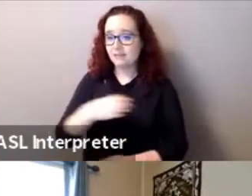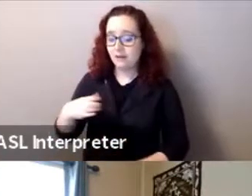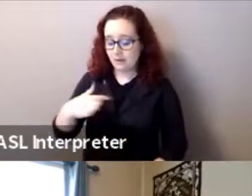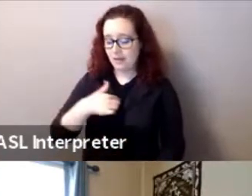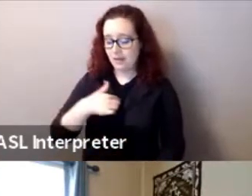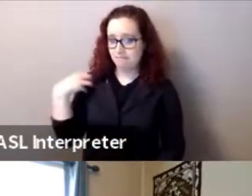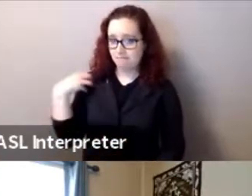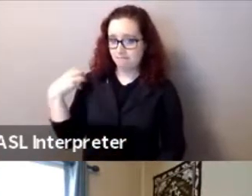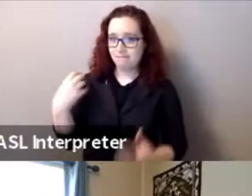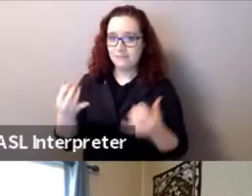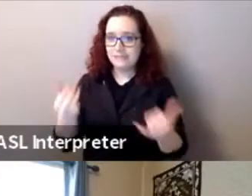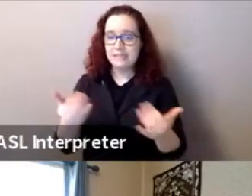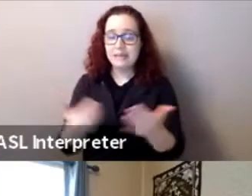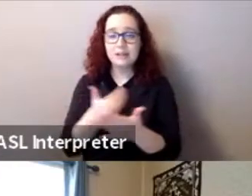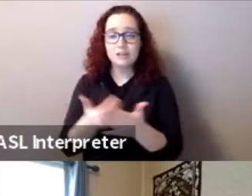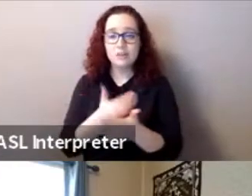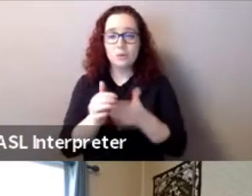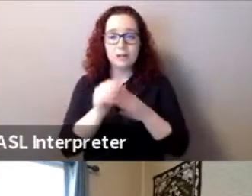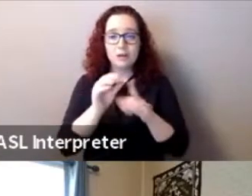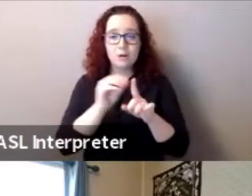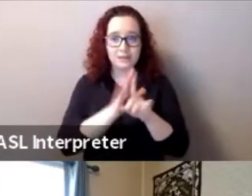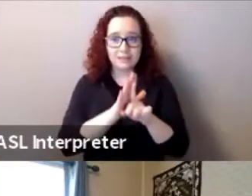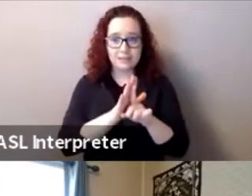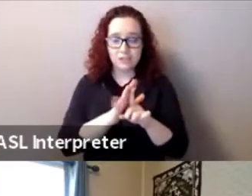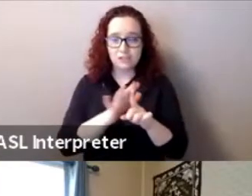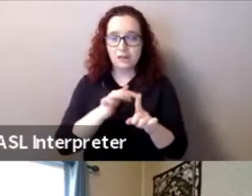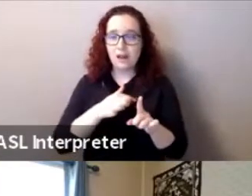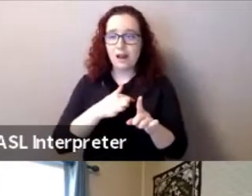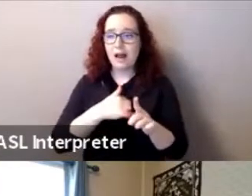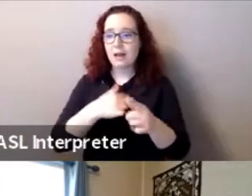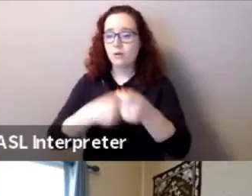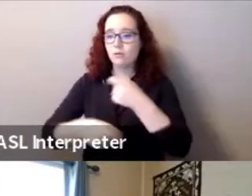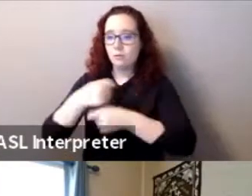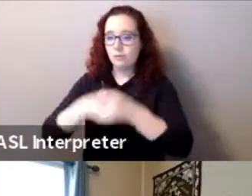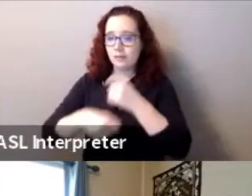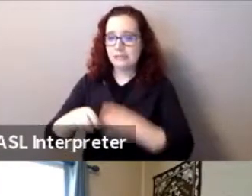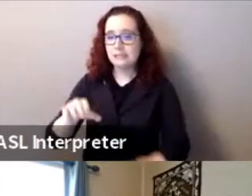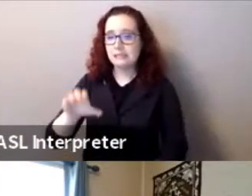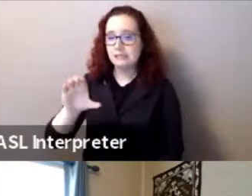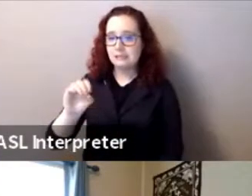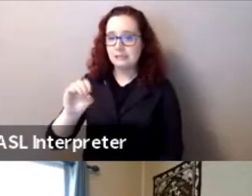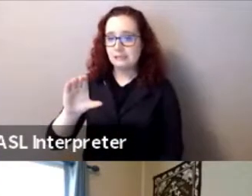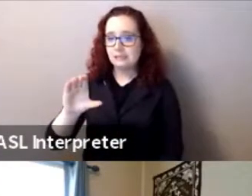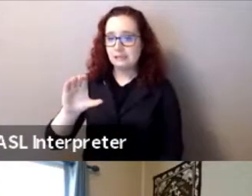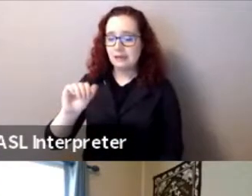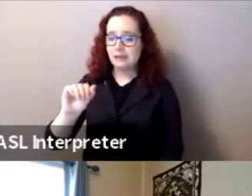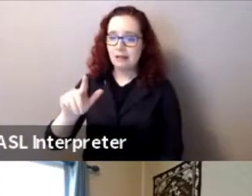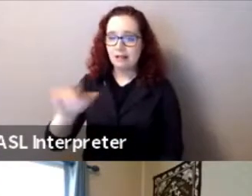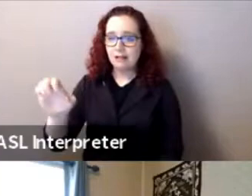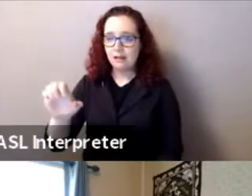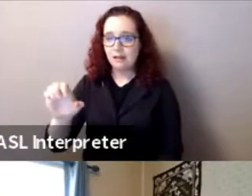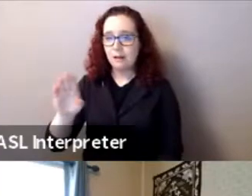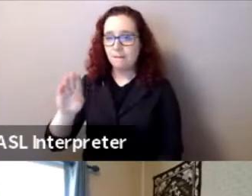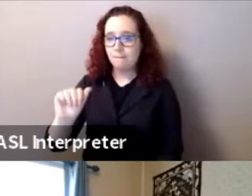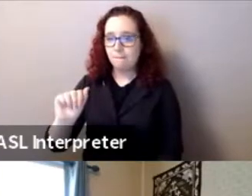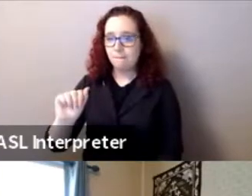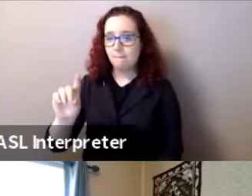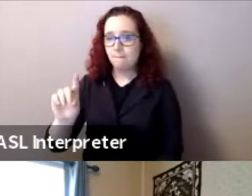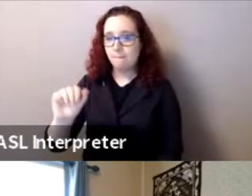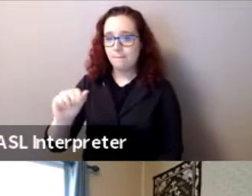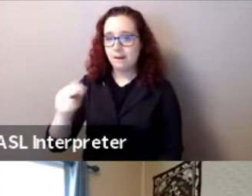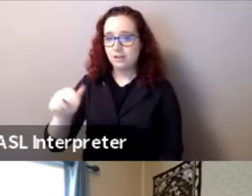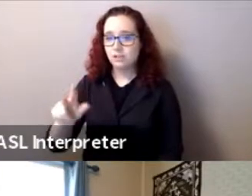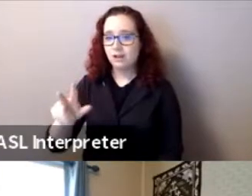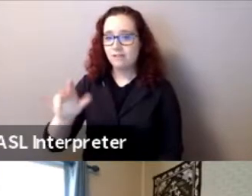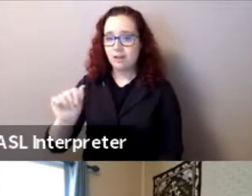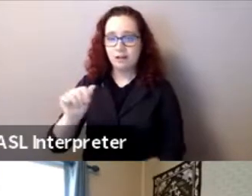a new leader orientation session. I'm stepping in today for Kakali Bhattacharya, who was unable to join us.